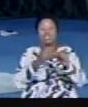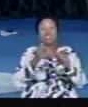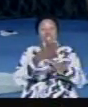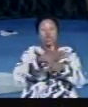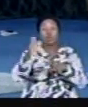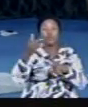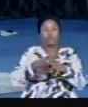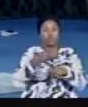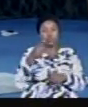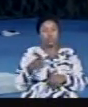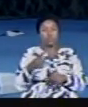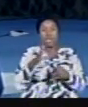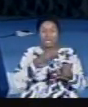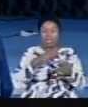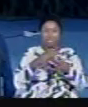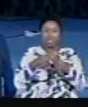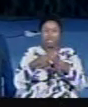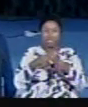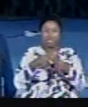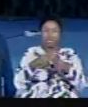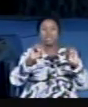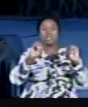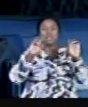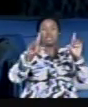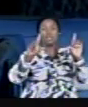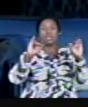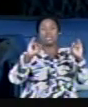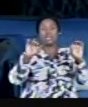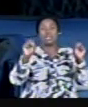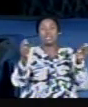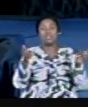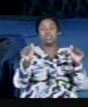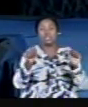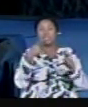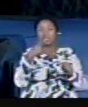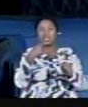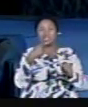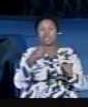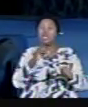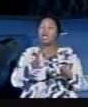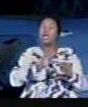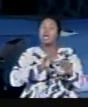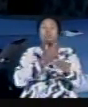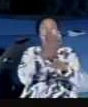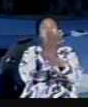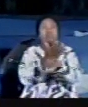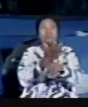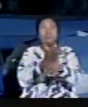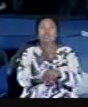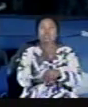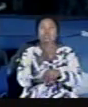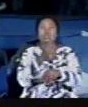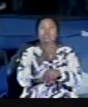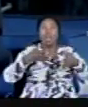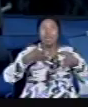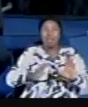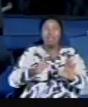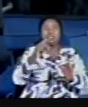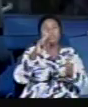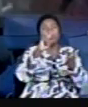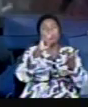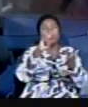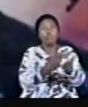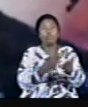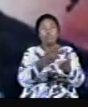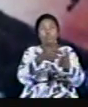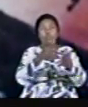And Elisha said, I pray thee, let a double portion